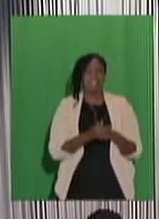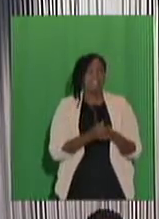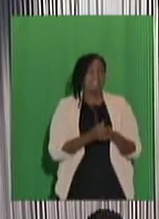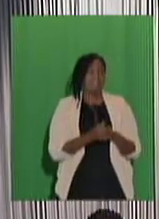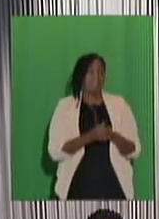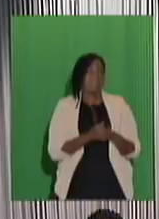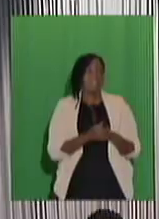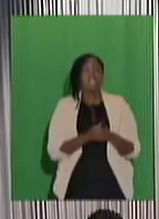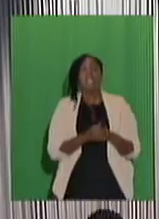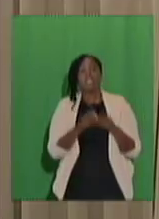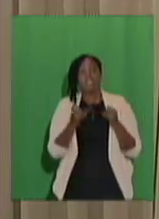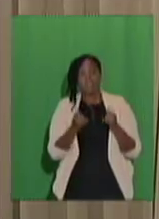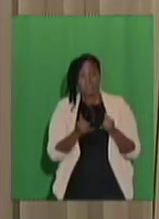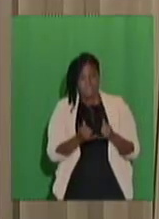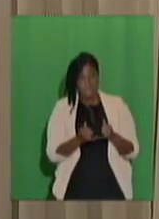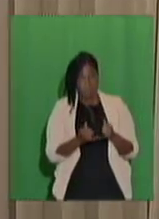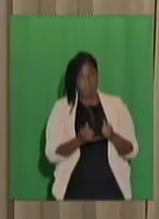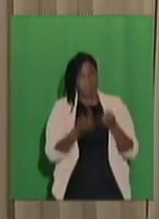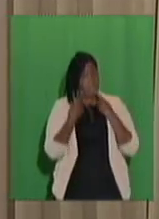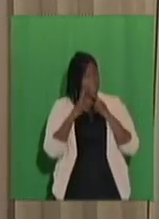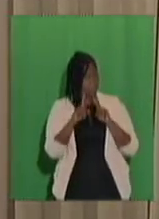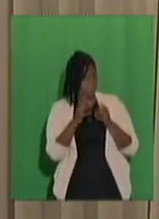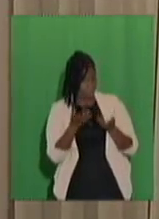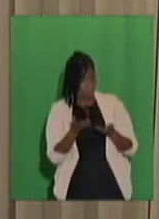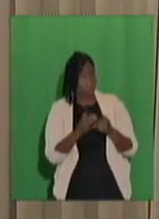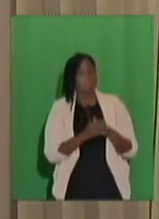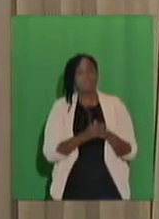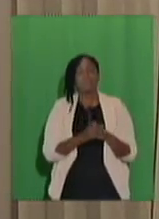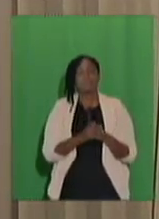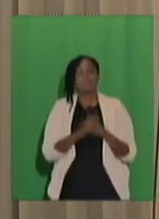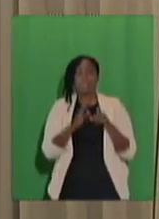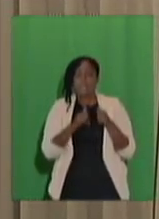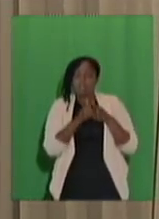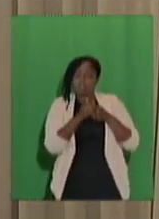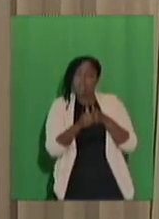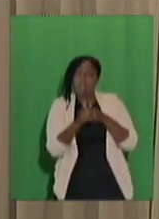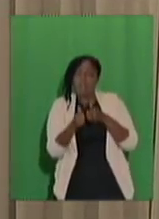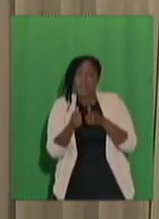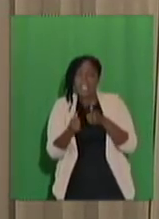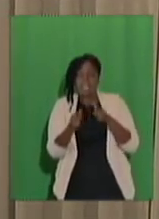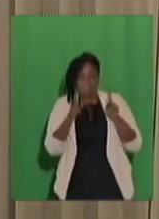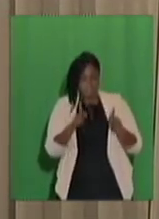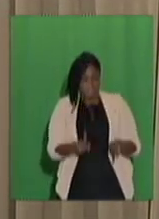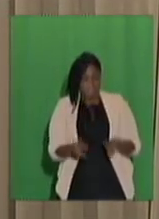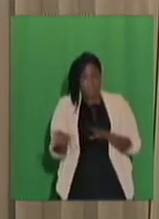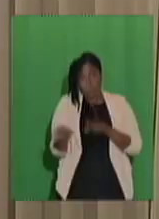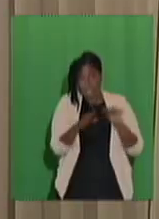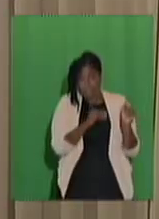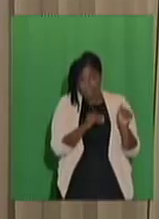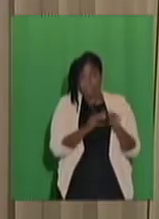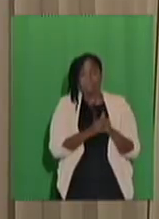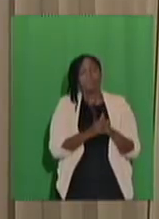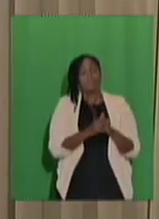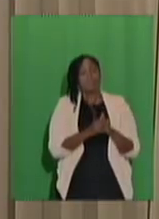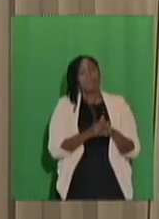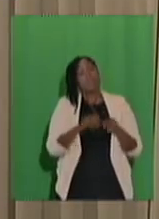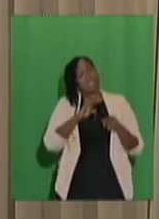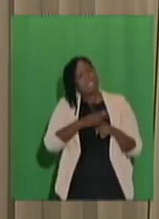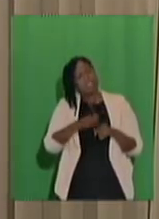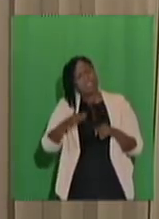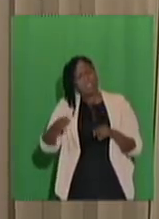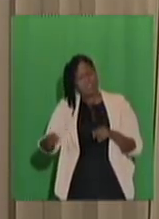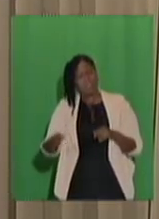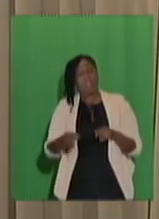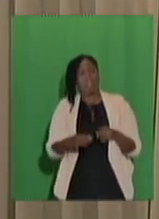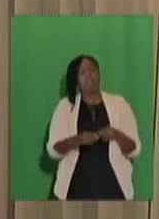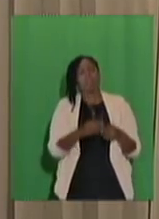the patient follow-up, generally speaking, that is under the auspices of the County Medical Officer of Health, and they would follow up